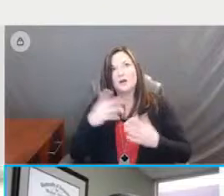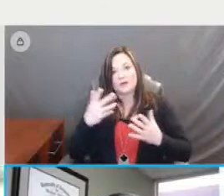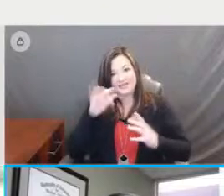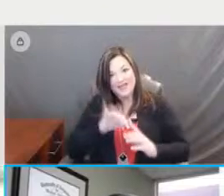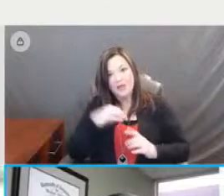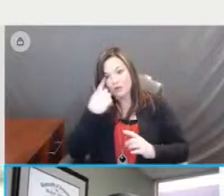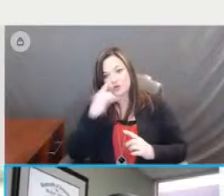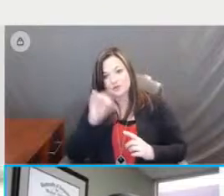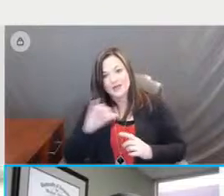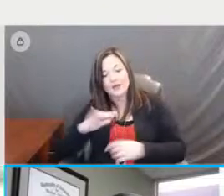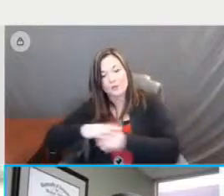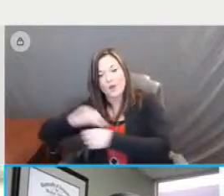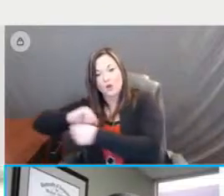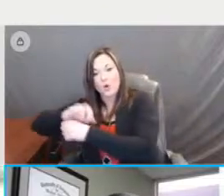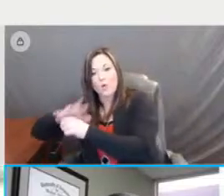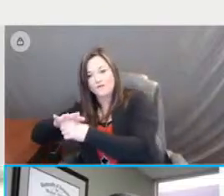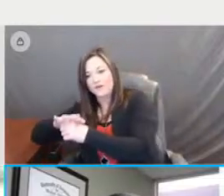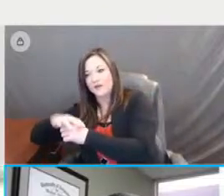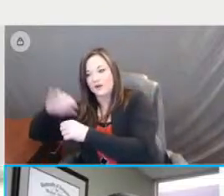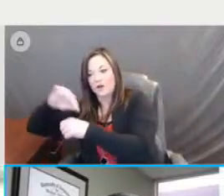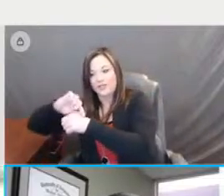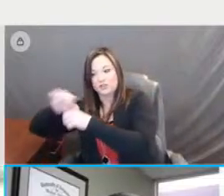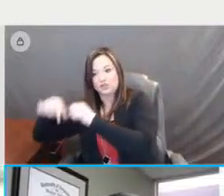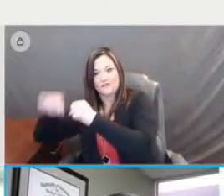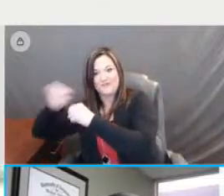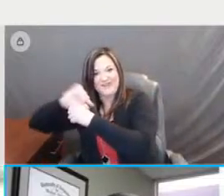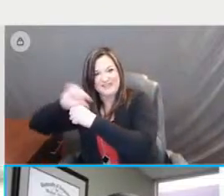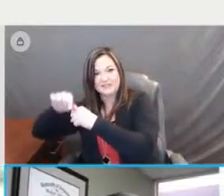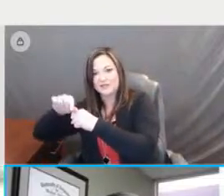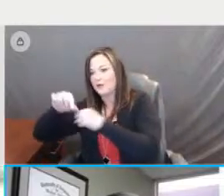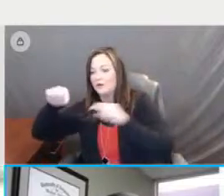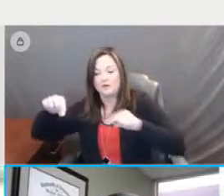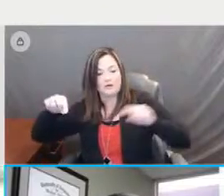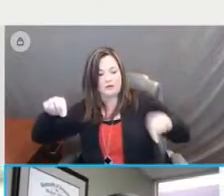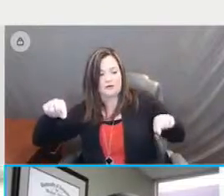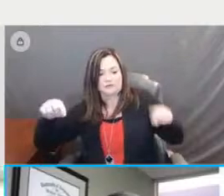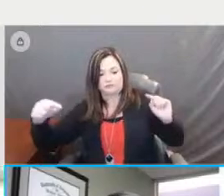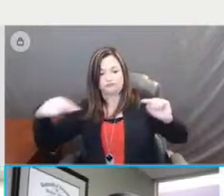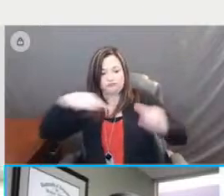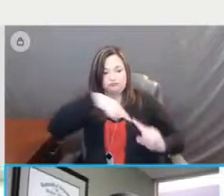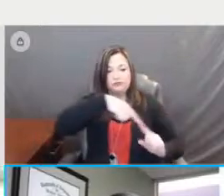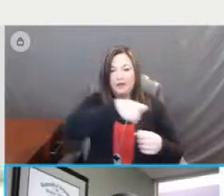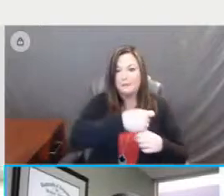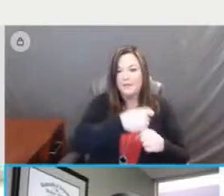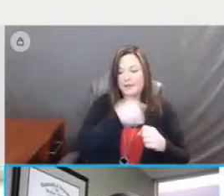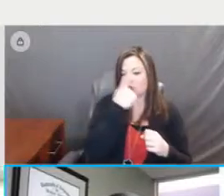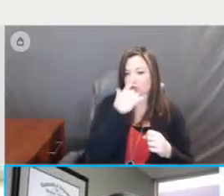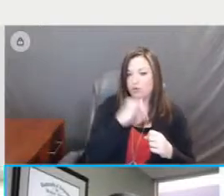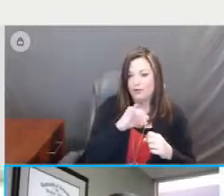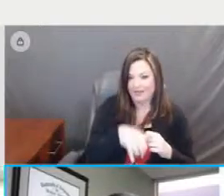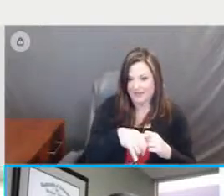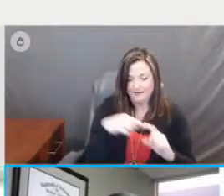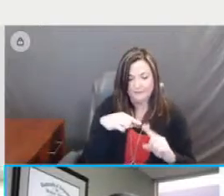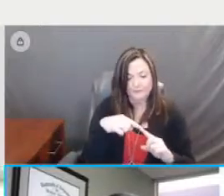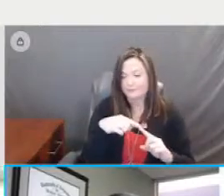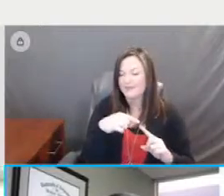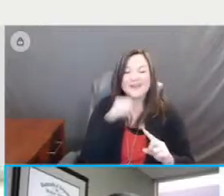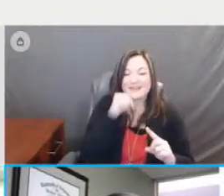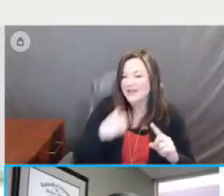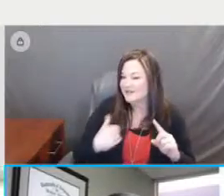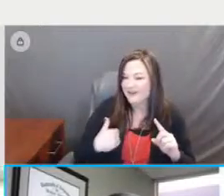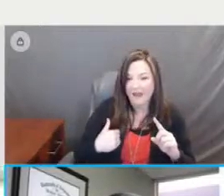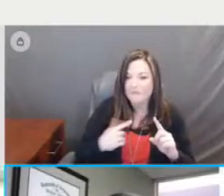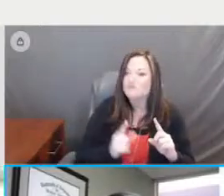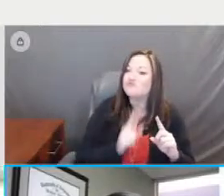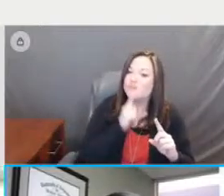immune system recognizes. The vaccine doesn't include the virus at all, doesn't include